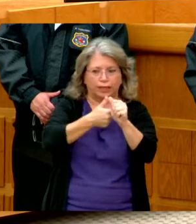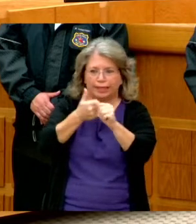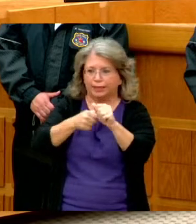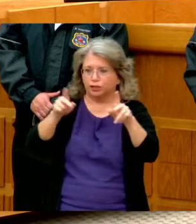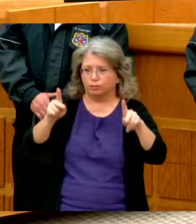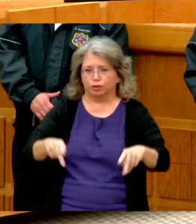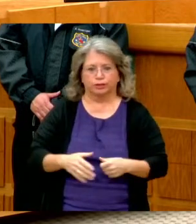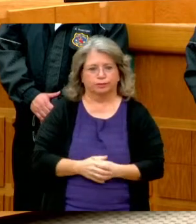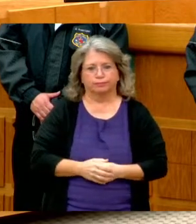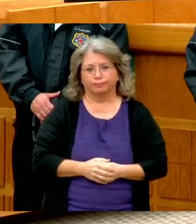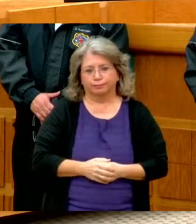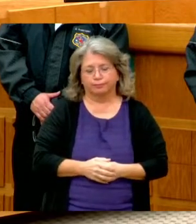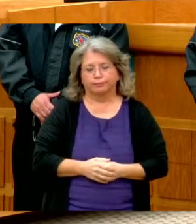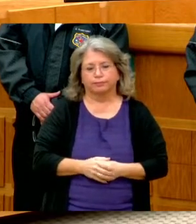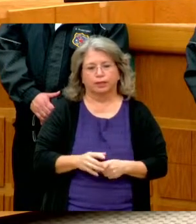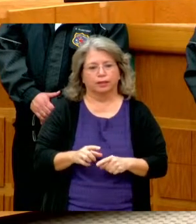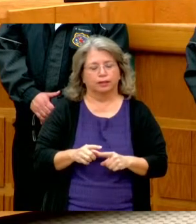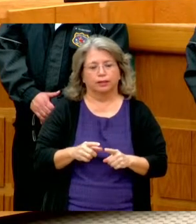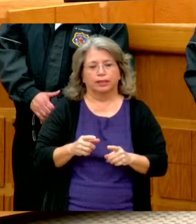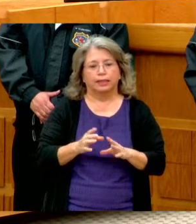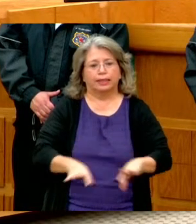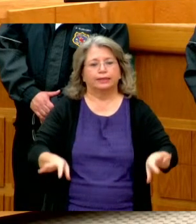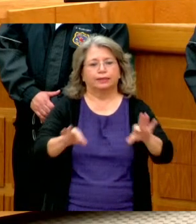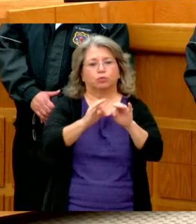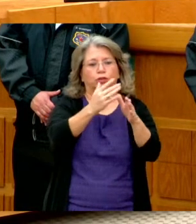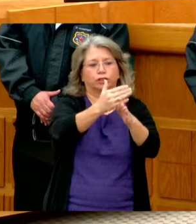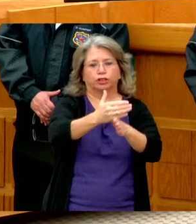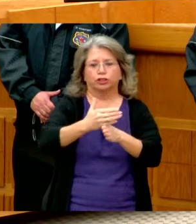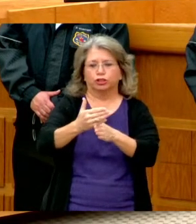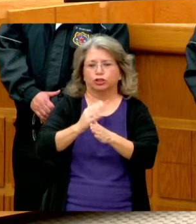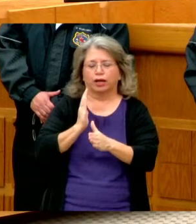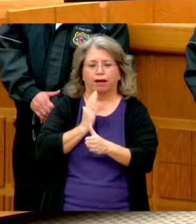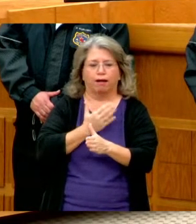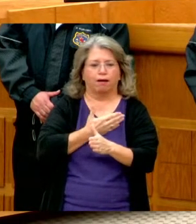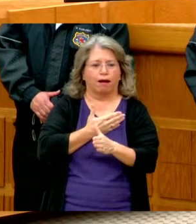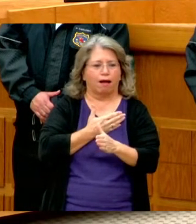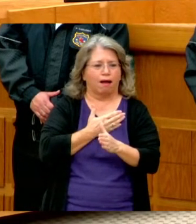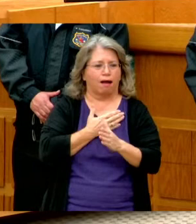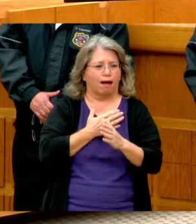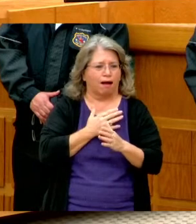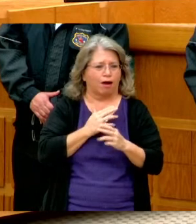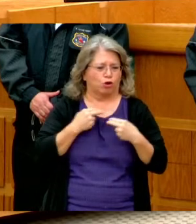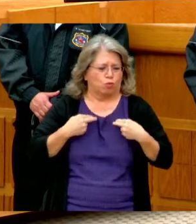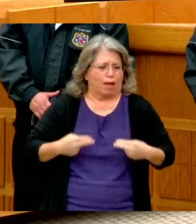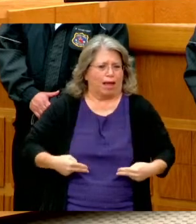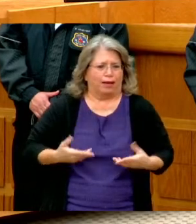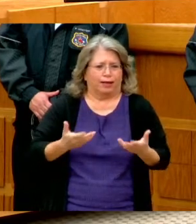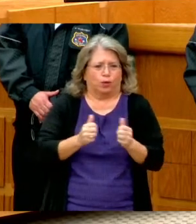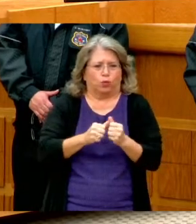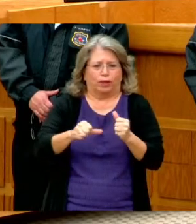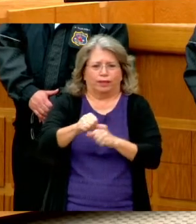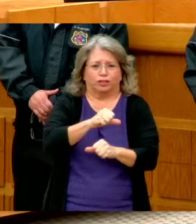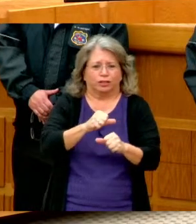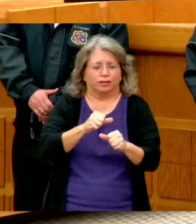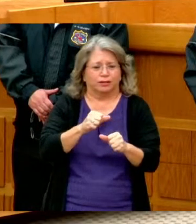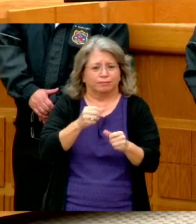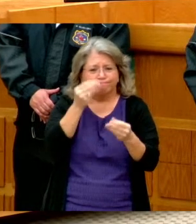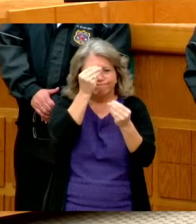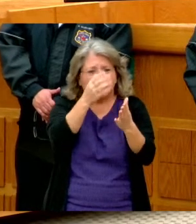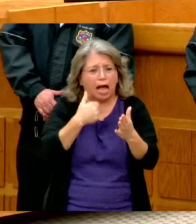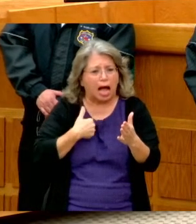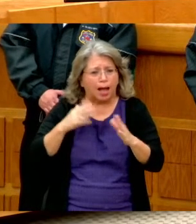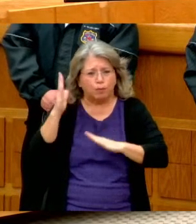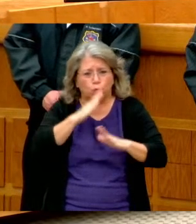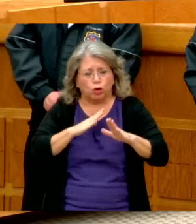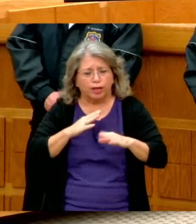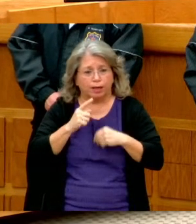It's important that we share our humanity with one another. I want you to know that I'm as worried about my parents as you are